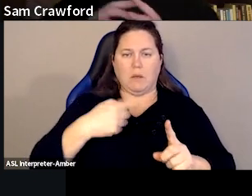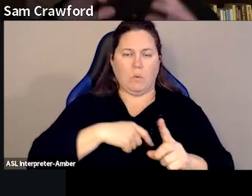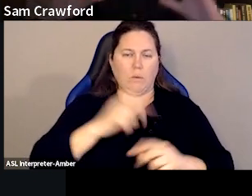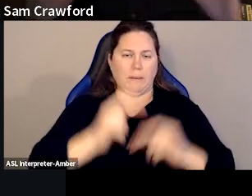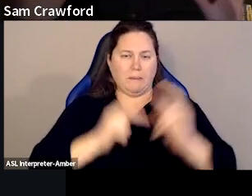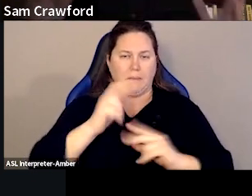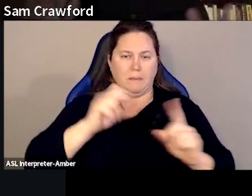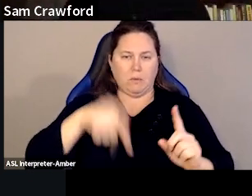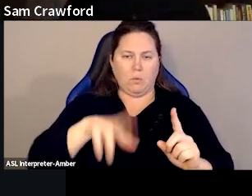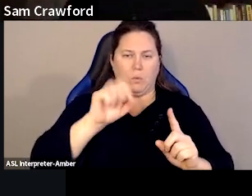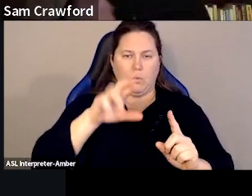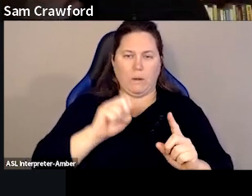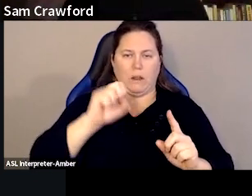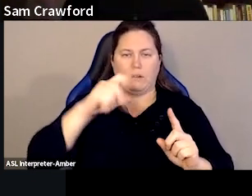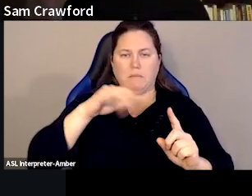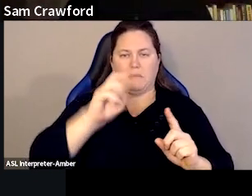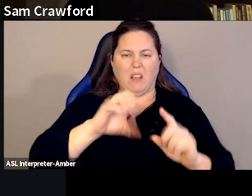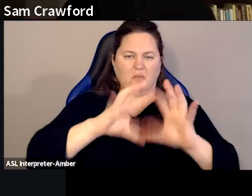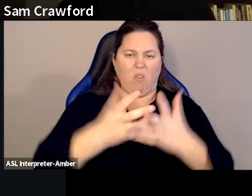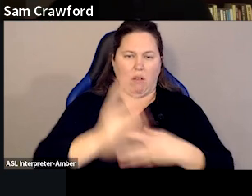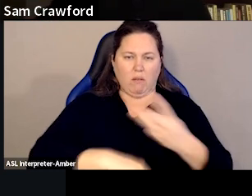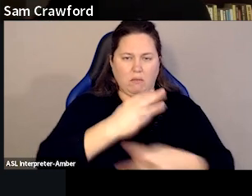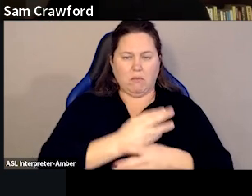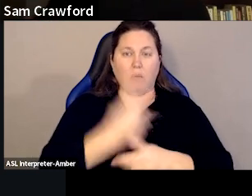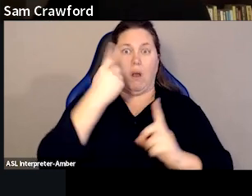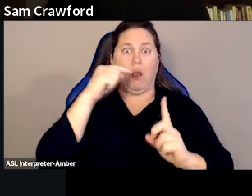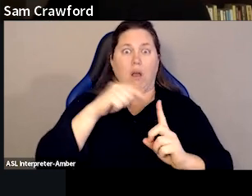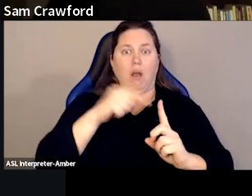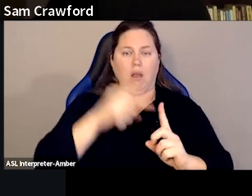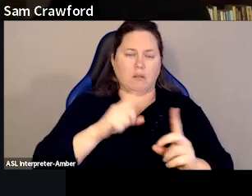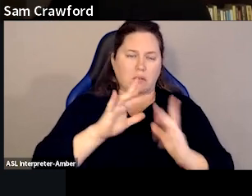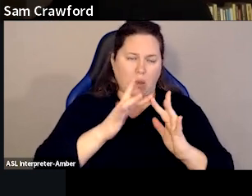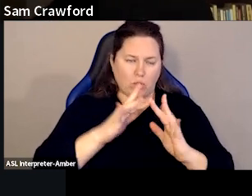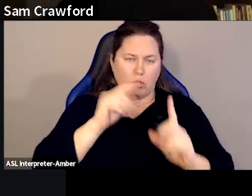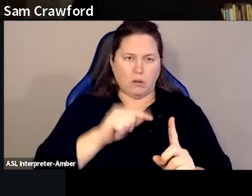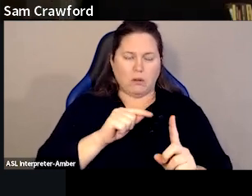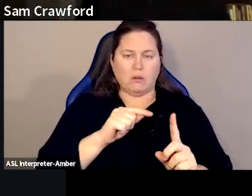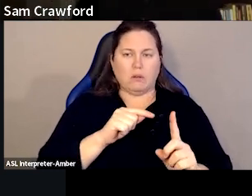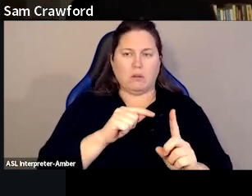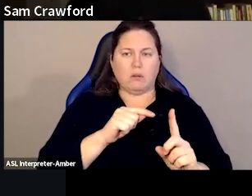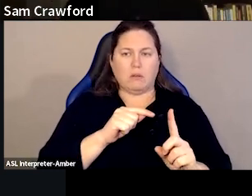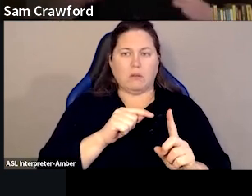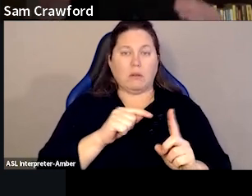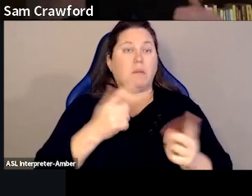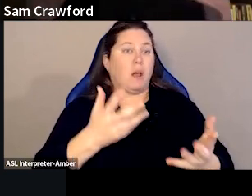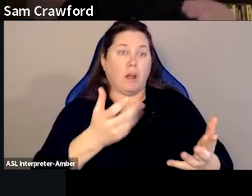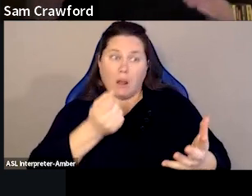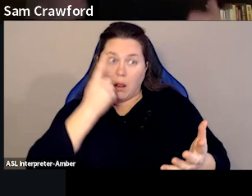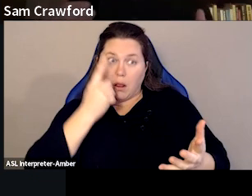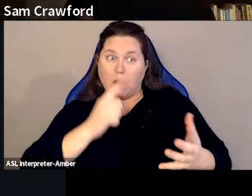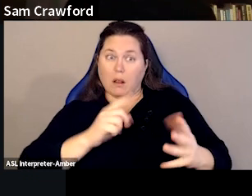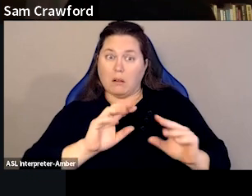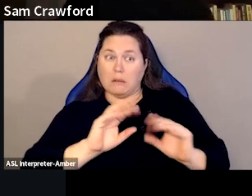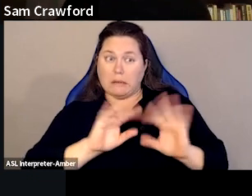for organizations all over the world, one of which being the network. But don't worry, I want to make this abundantly clear. This isn't an